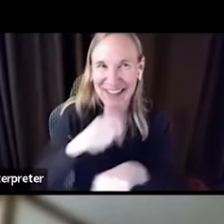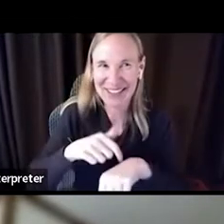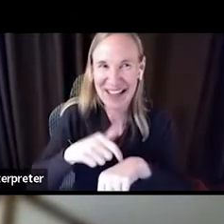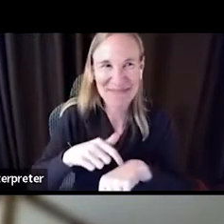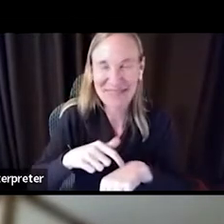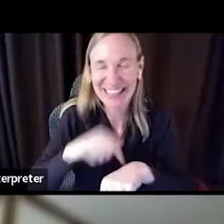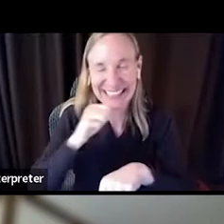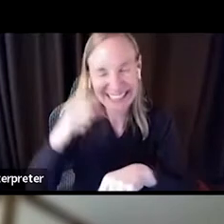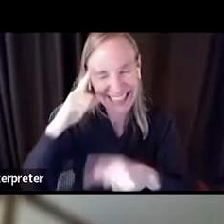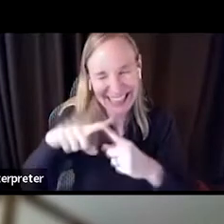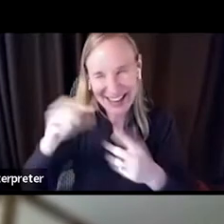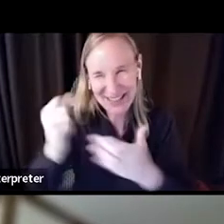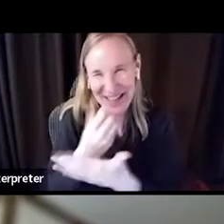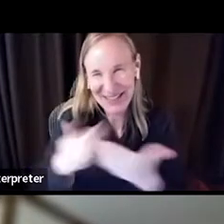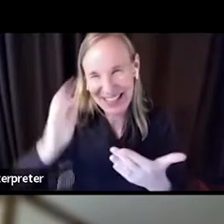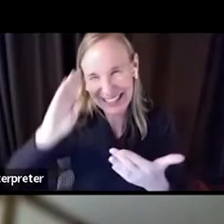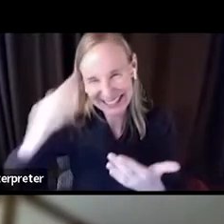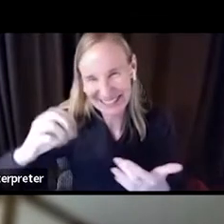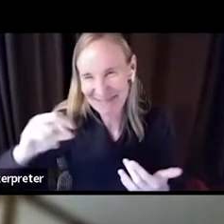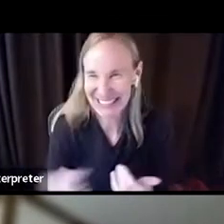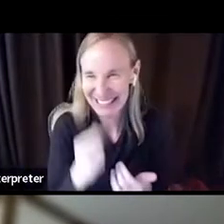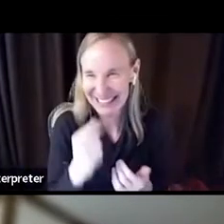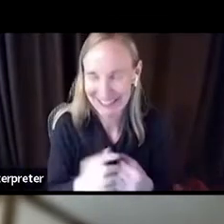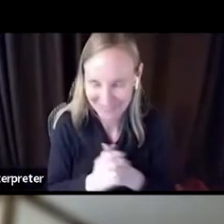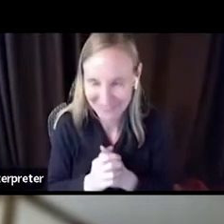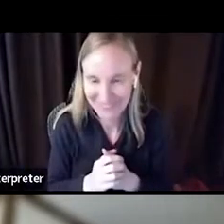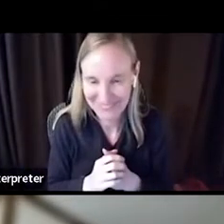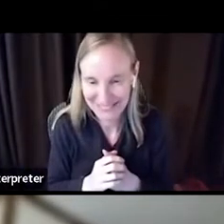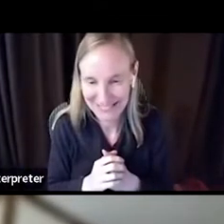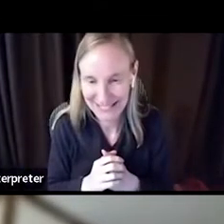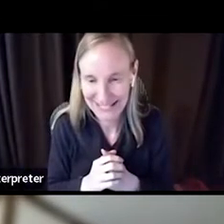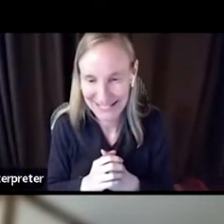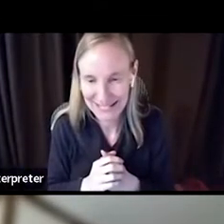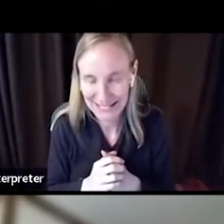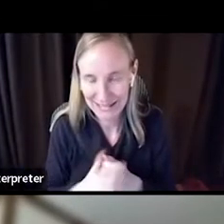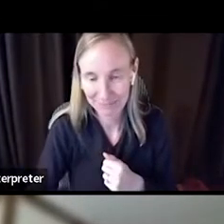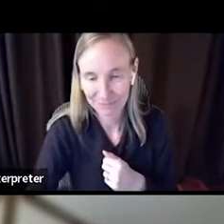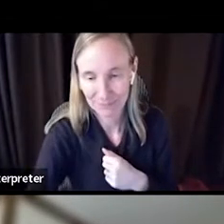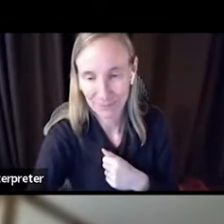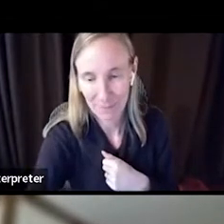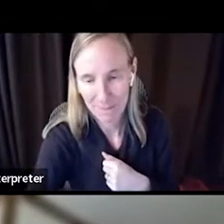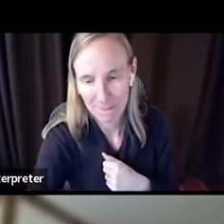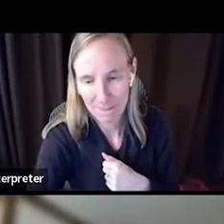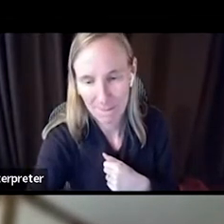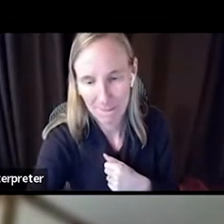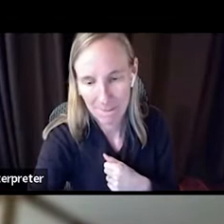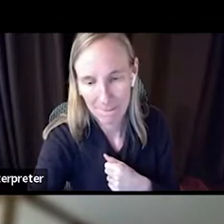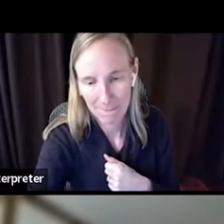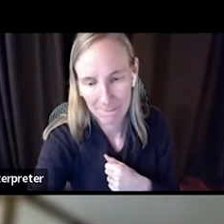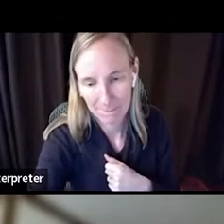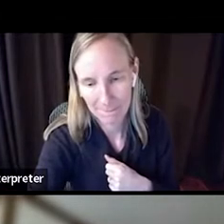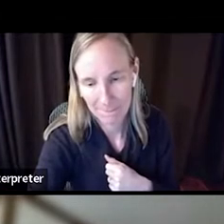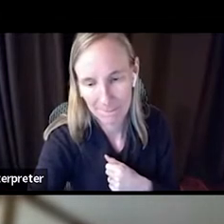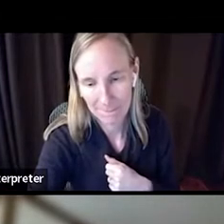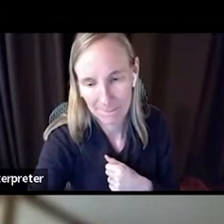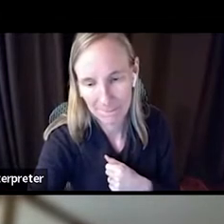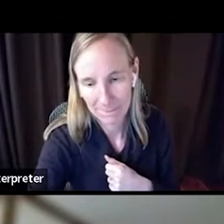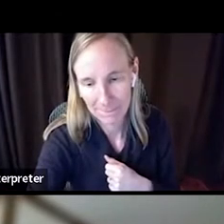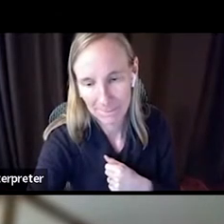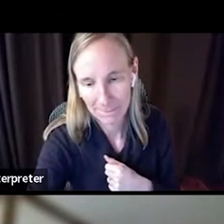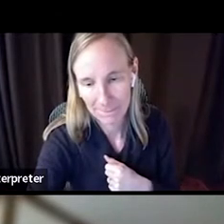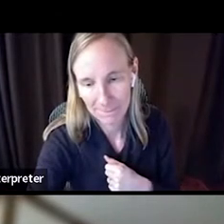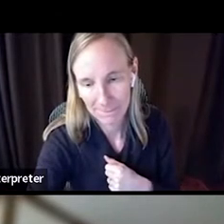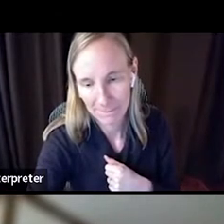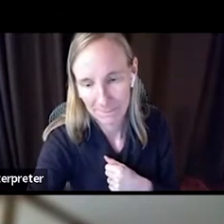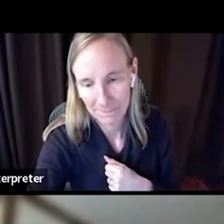everything. It could be a short problem. So let's continue and go